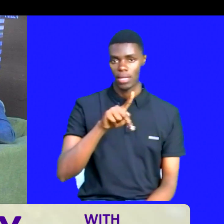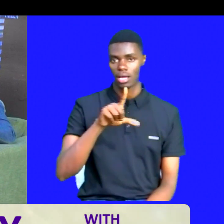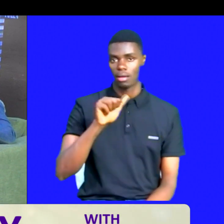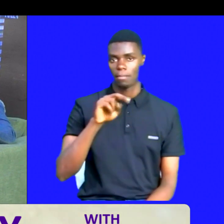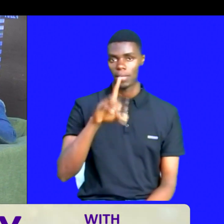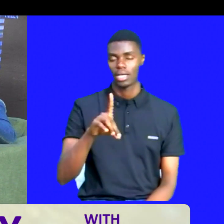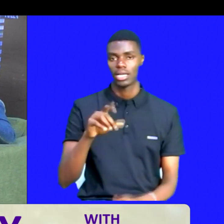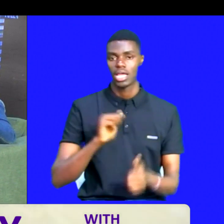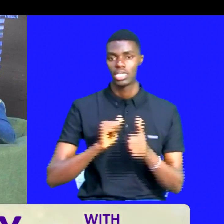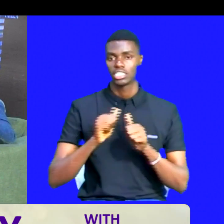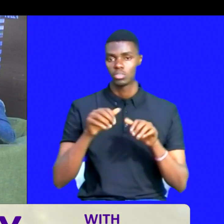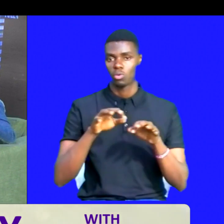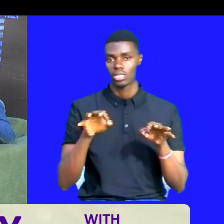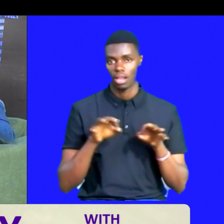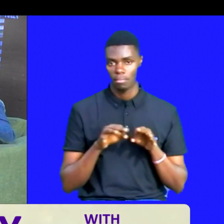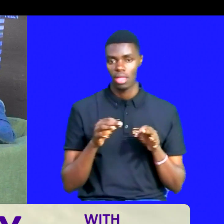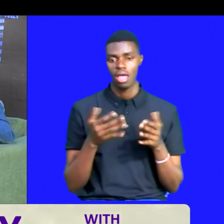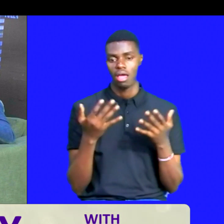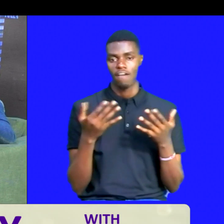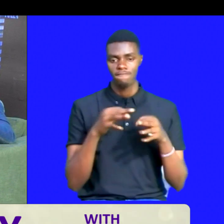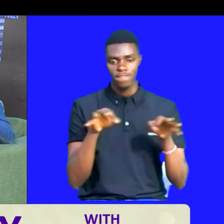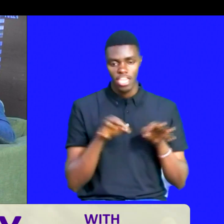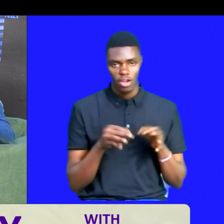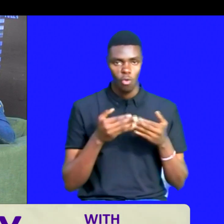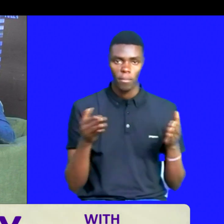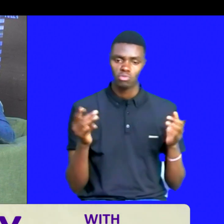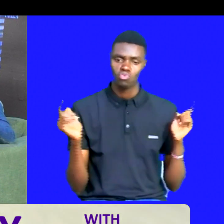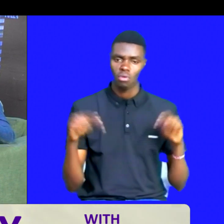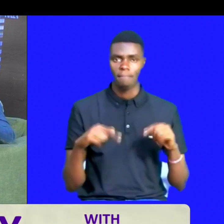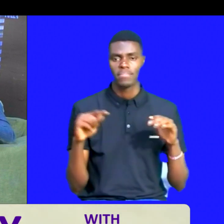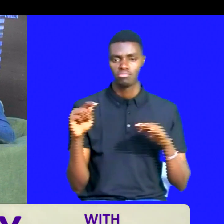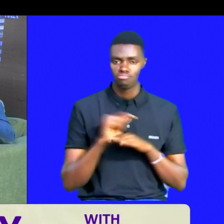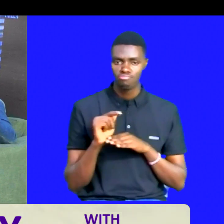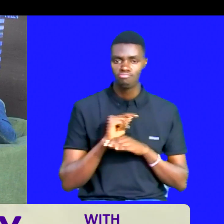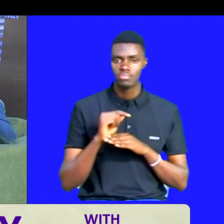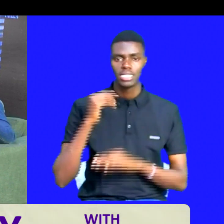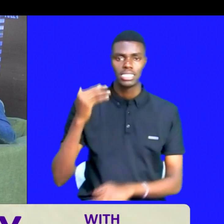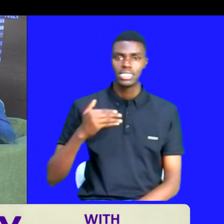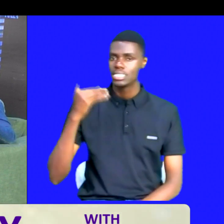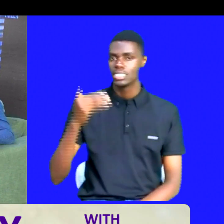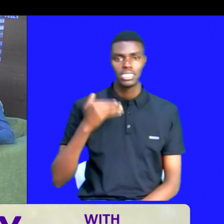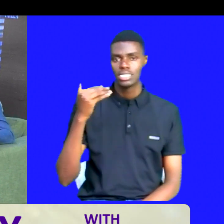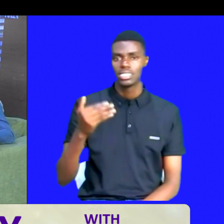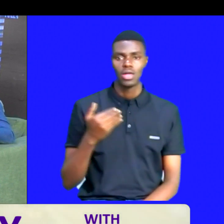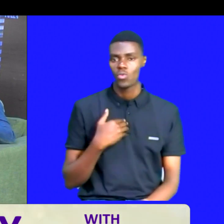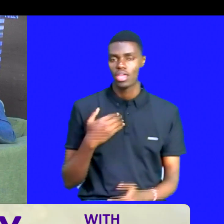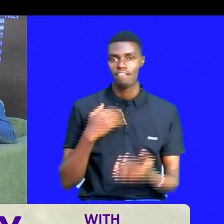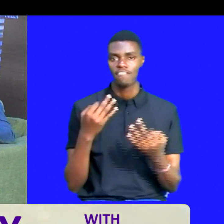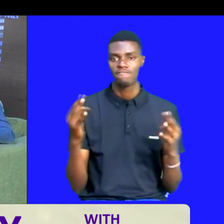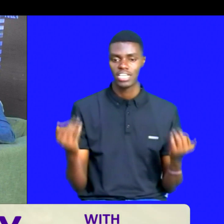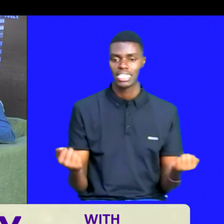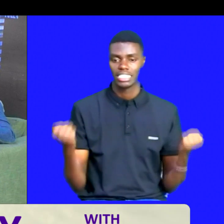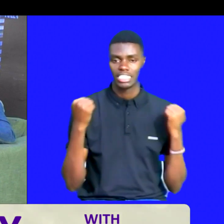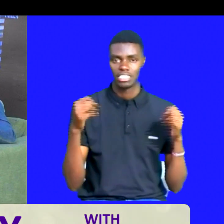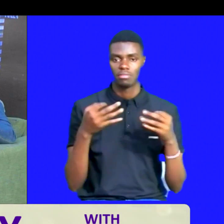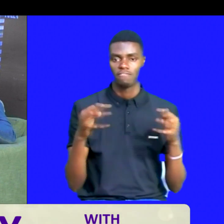They have really opened their arms for us to come and train there every time and again, every day we want, because they have their free gym, right, their free